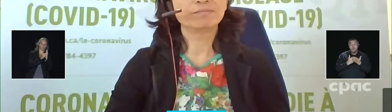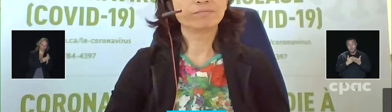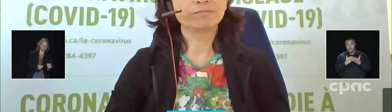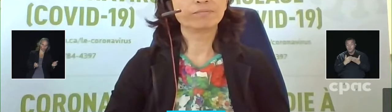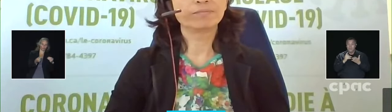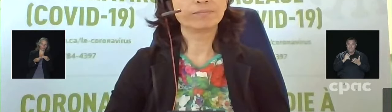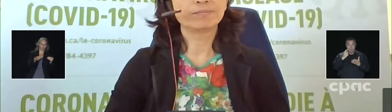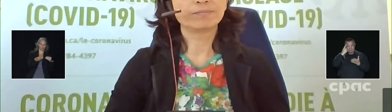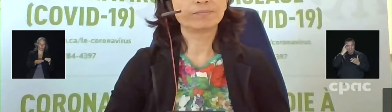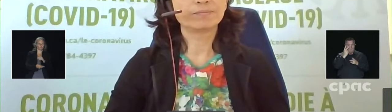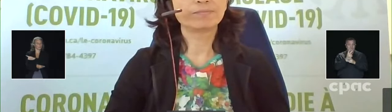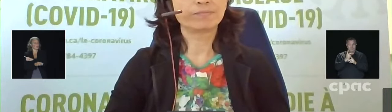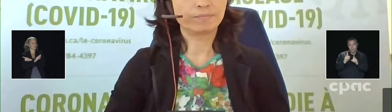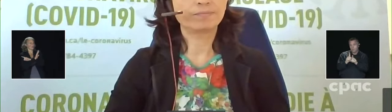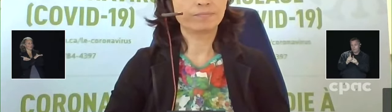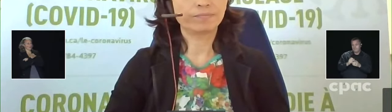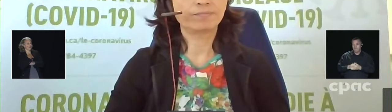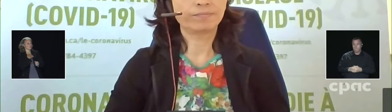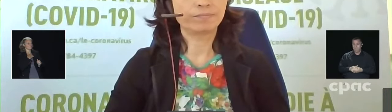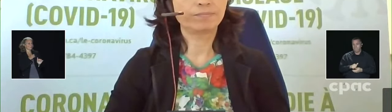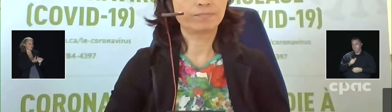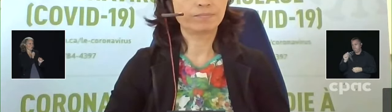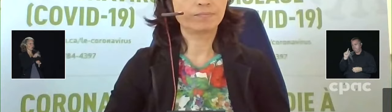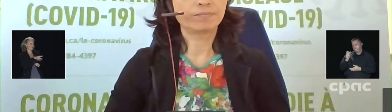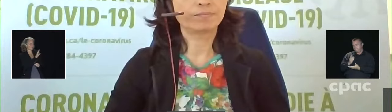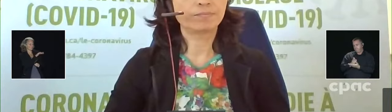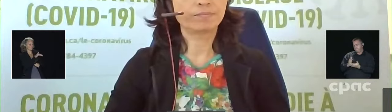And just as a follow-up, I wanted to ask you,